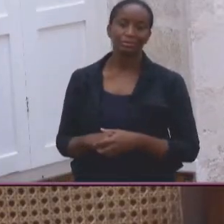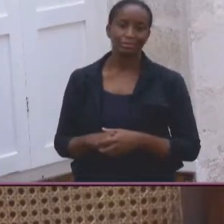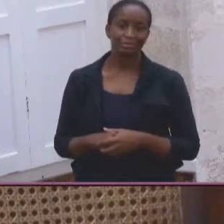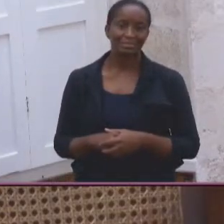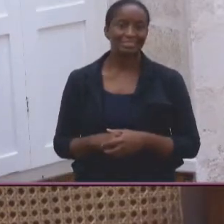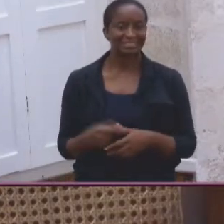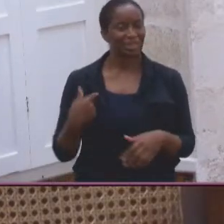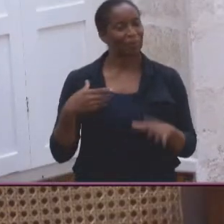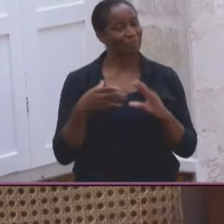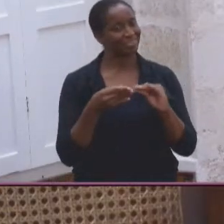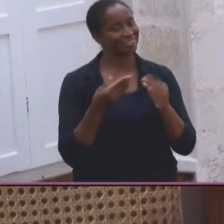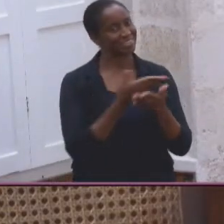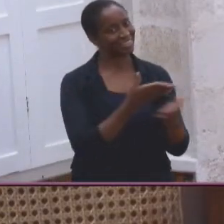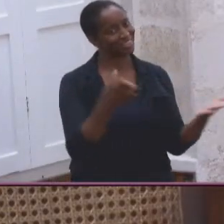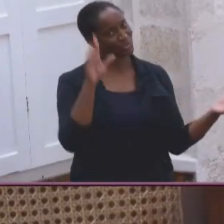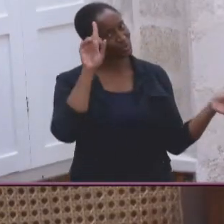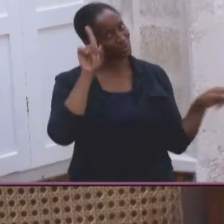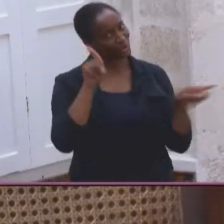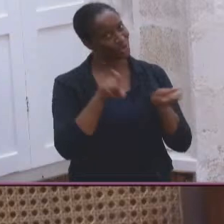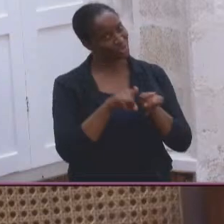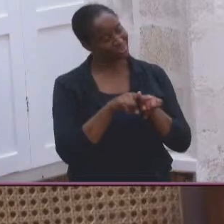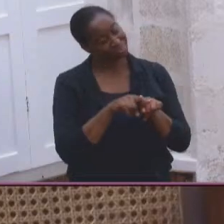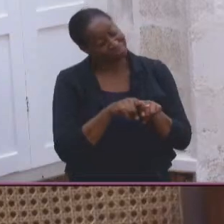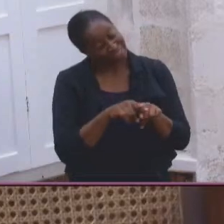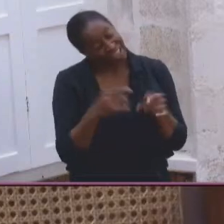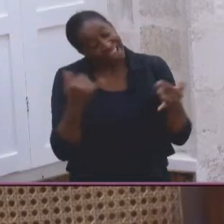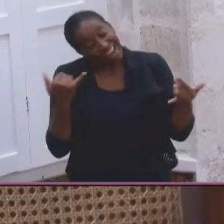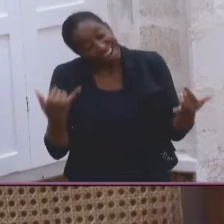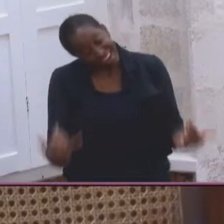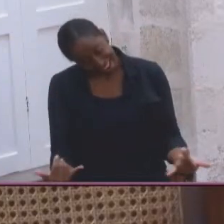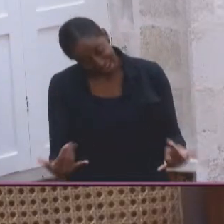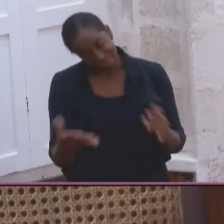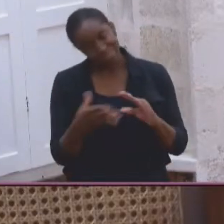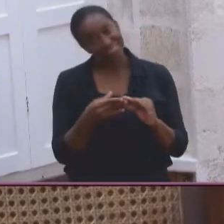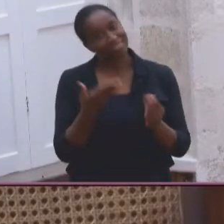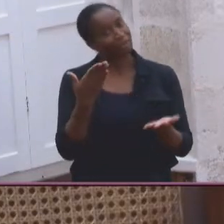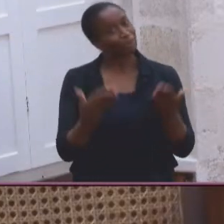one, I want to say to you that